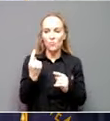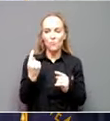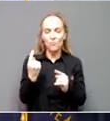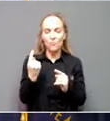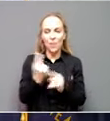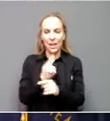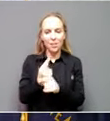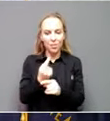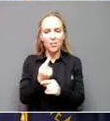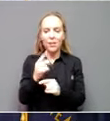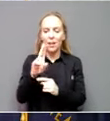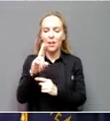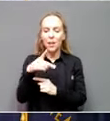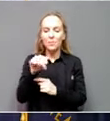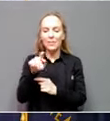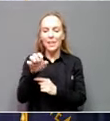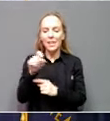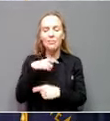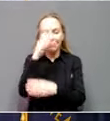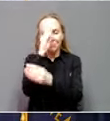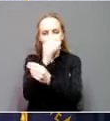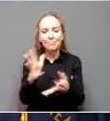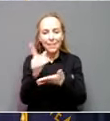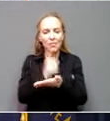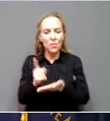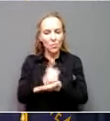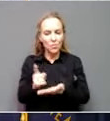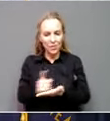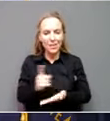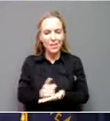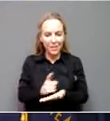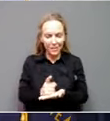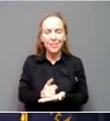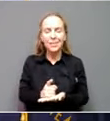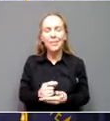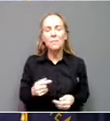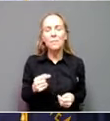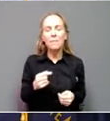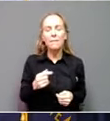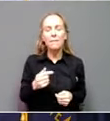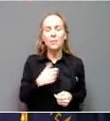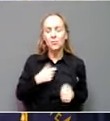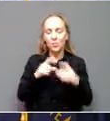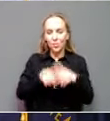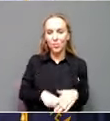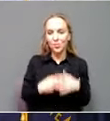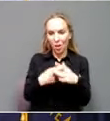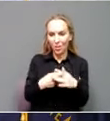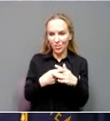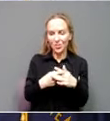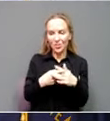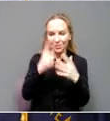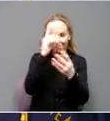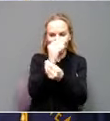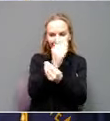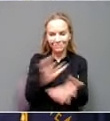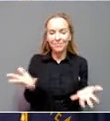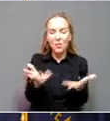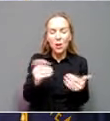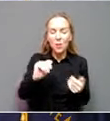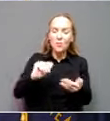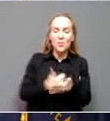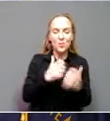provide each week. I want to start with a new initiative we just announced in Jefferson County. Then we'll